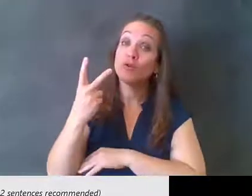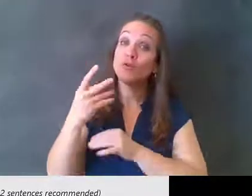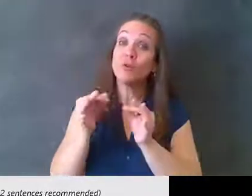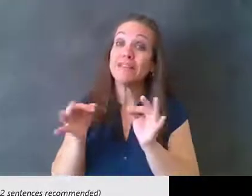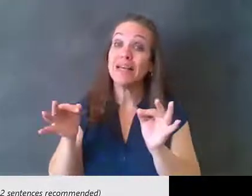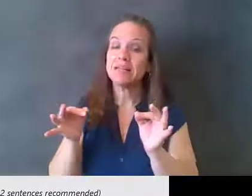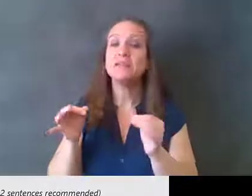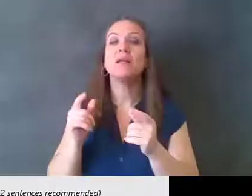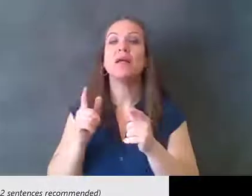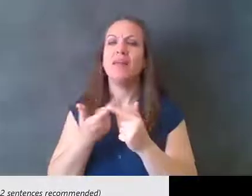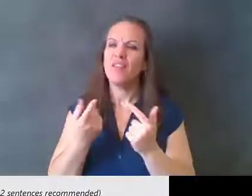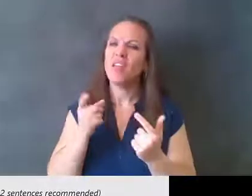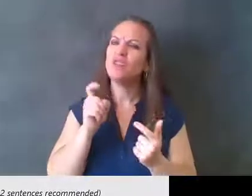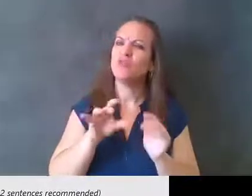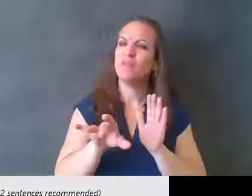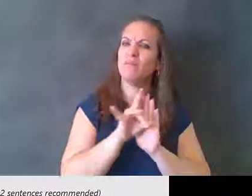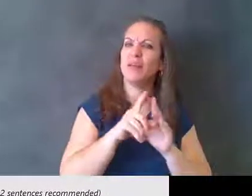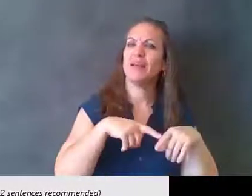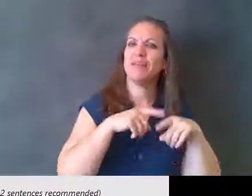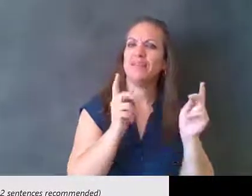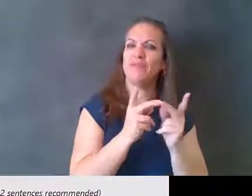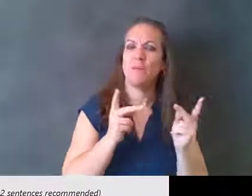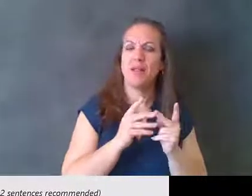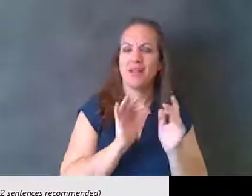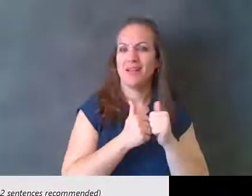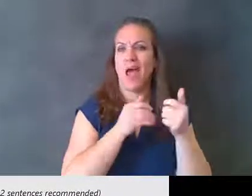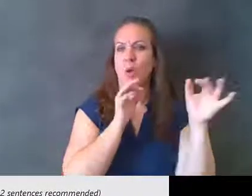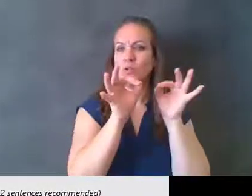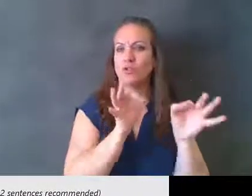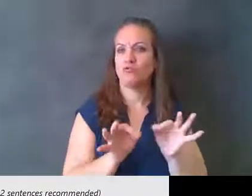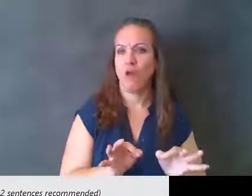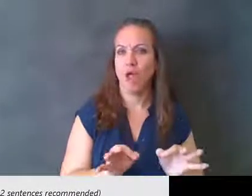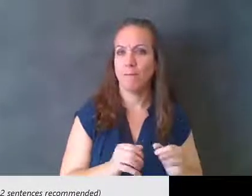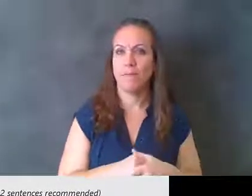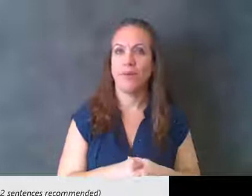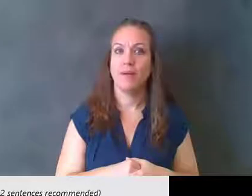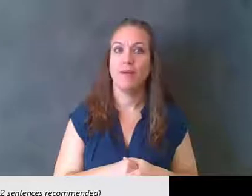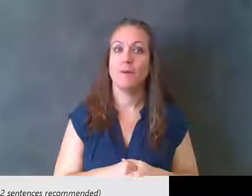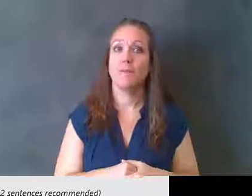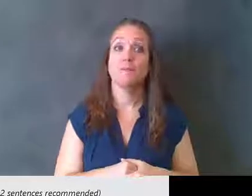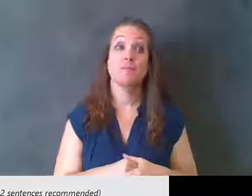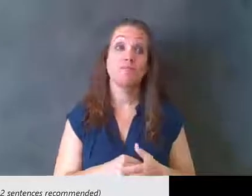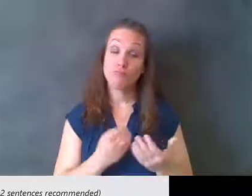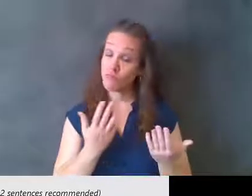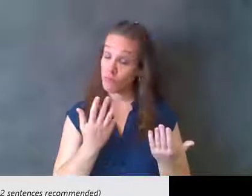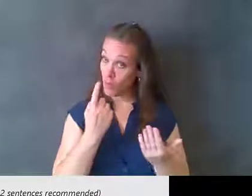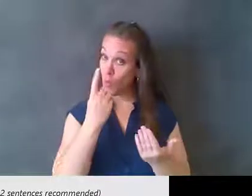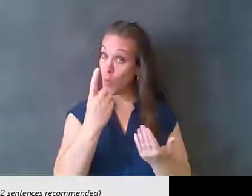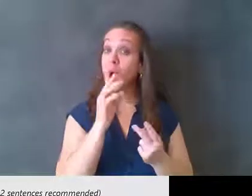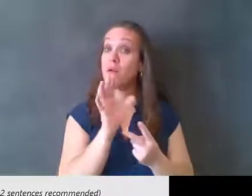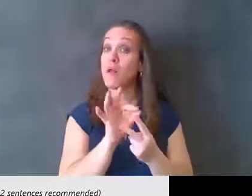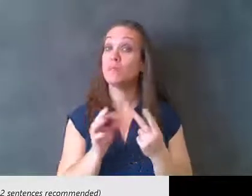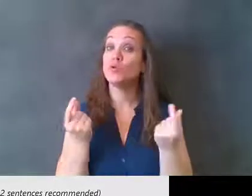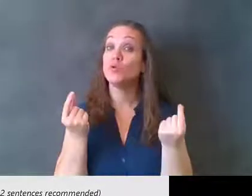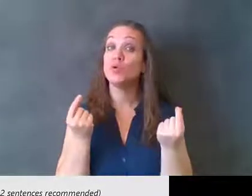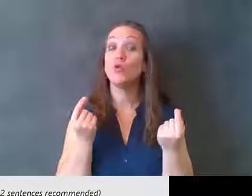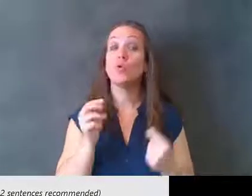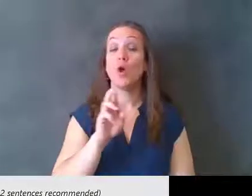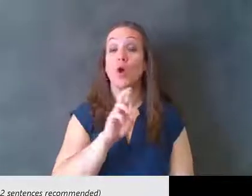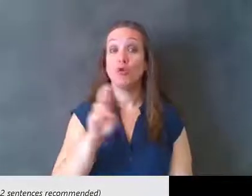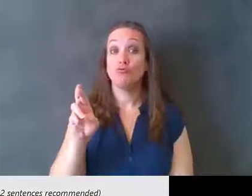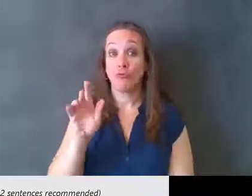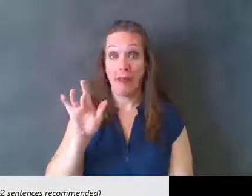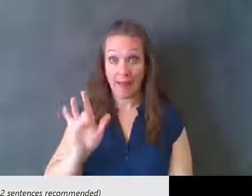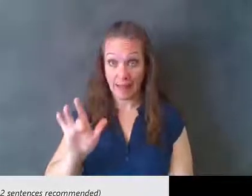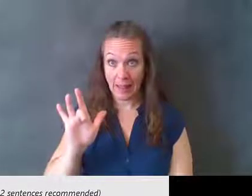in our document to describe our image. One of the options would be to add a caption. So if you right-click on my image